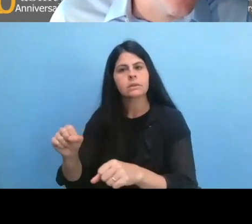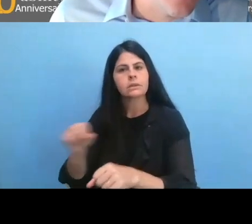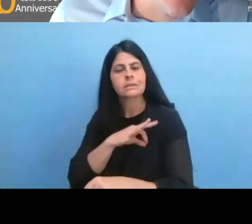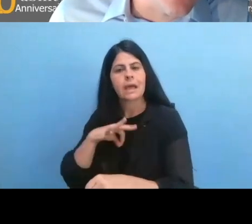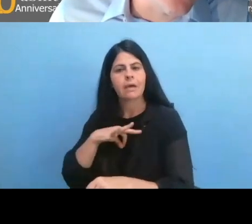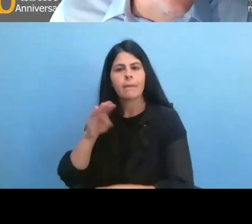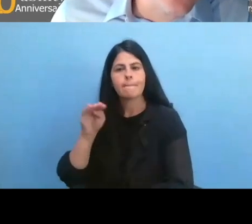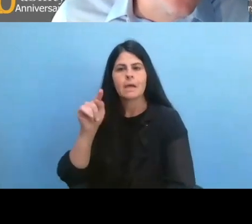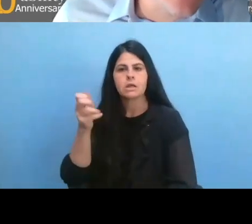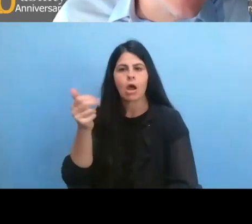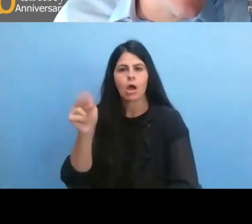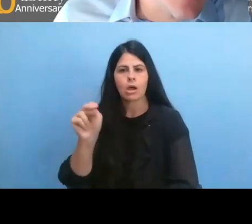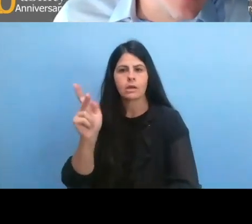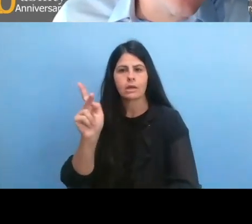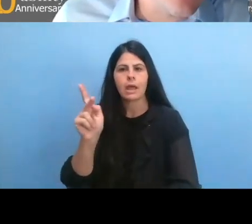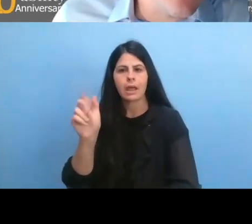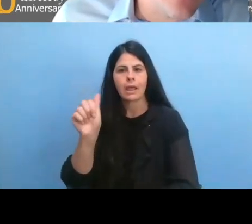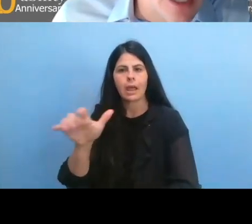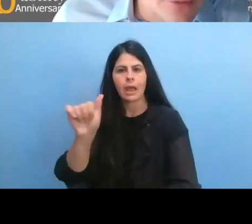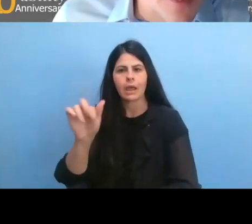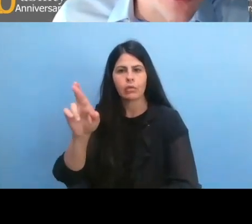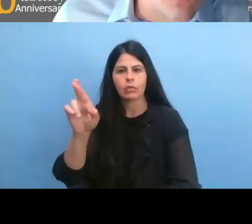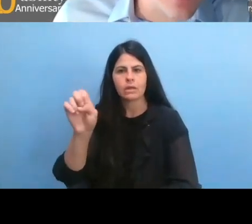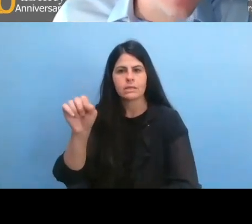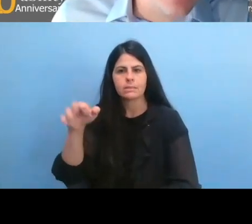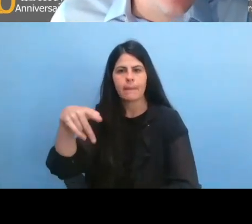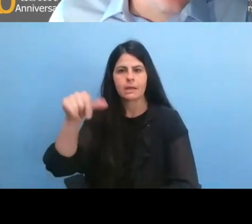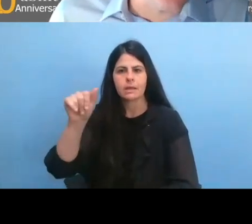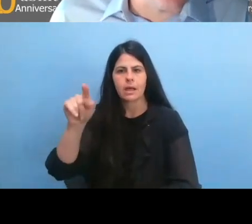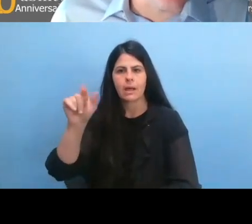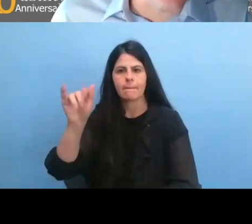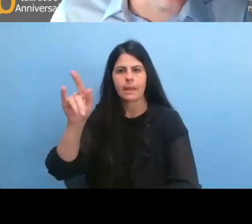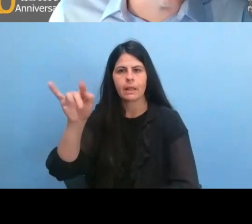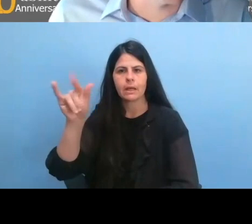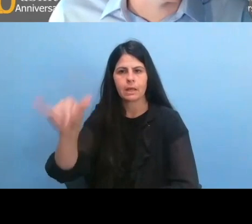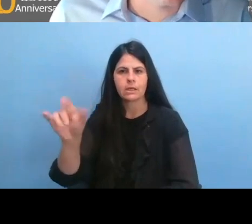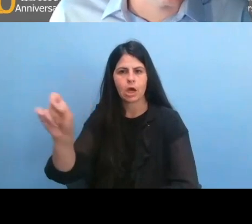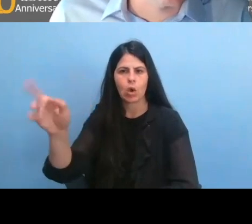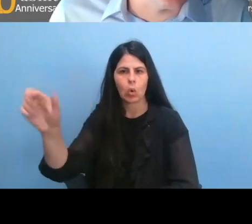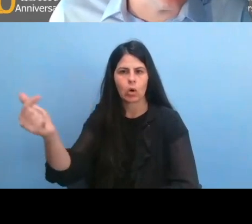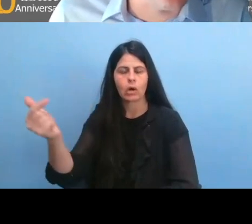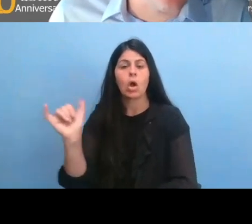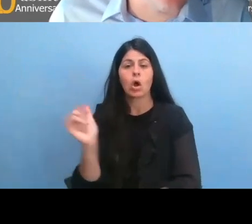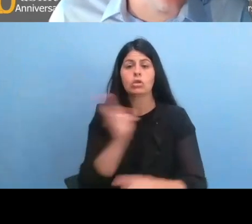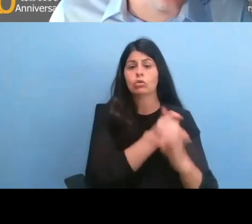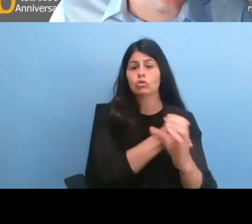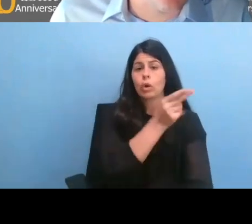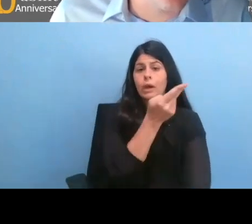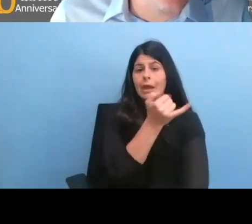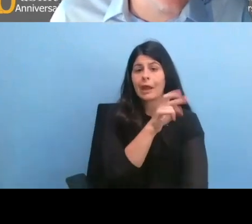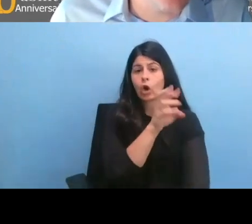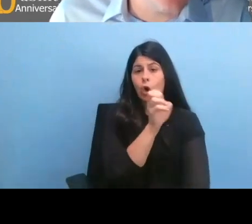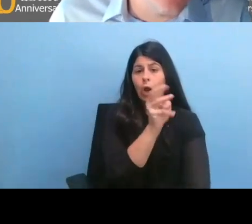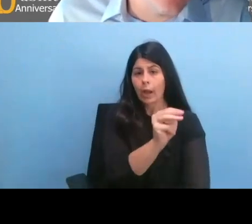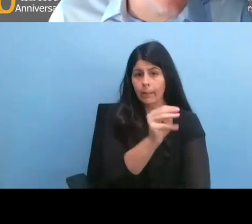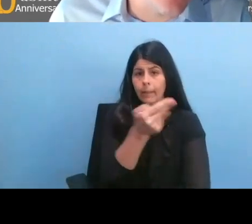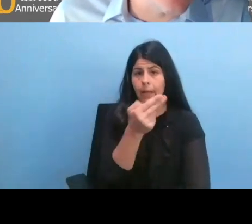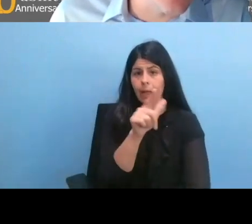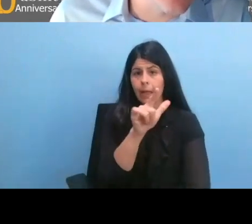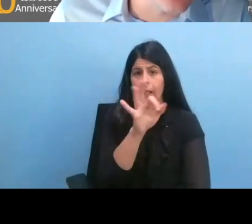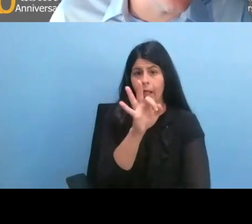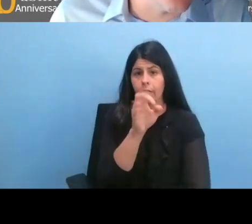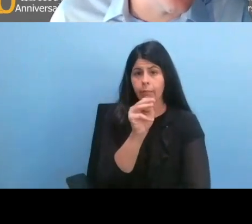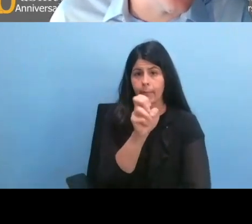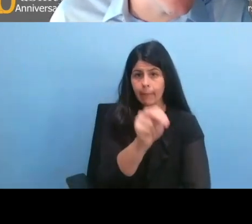matank@respectability.org. And we are also joined today by Hiram Helfman, who is a former RespectAbility fellow for the policy team and